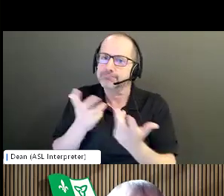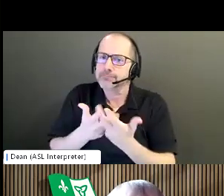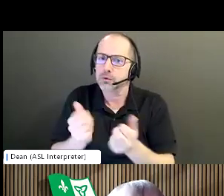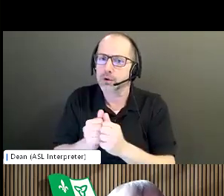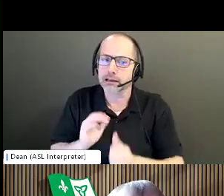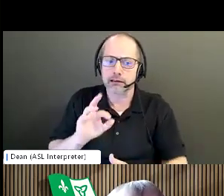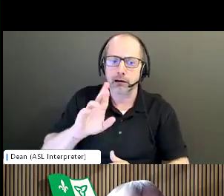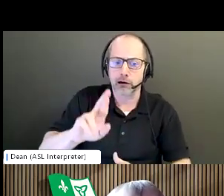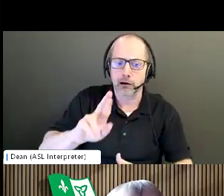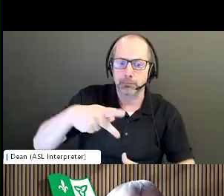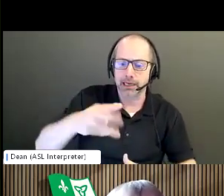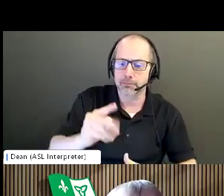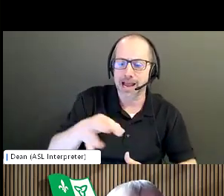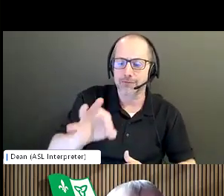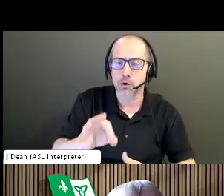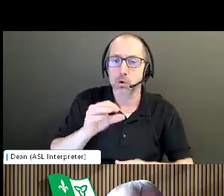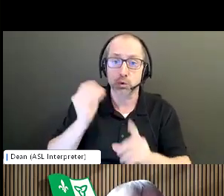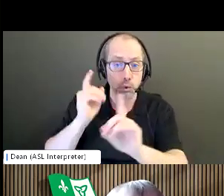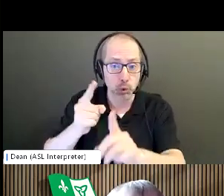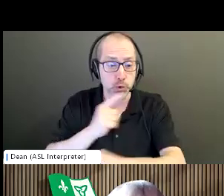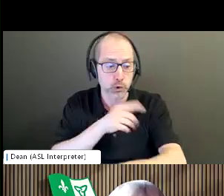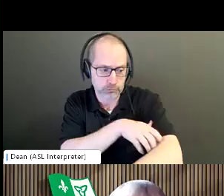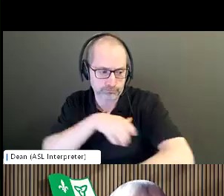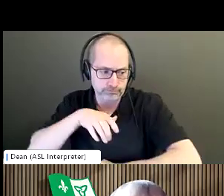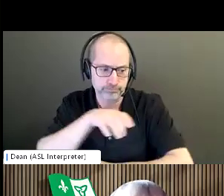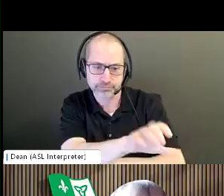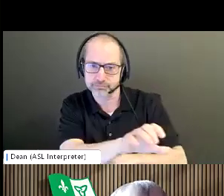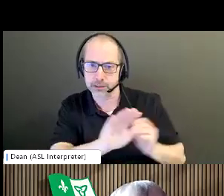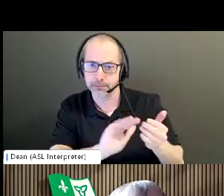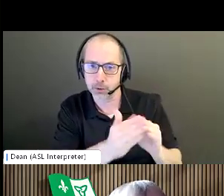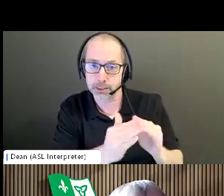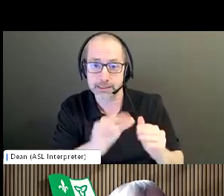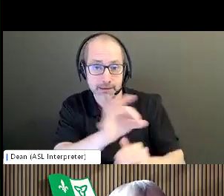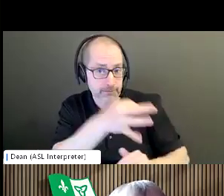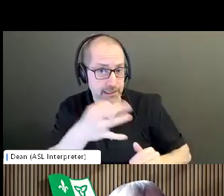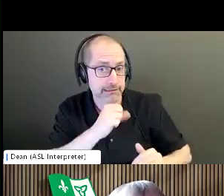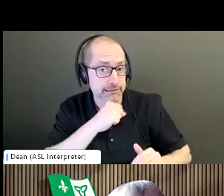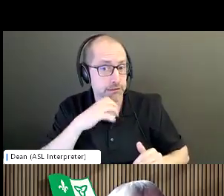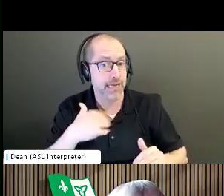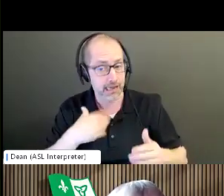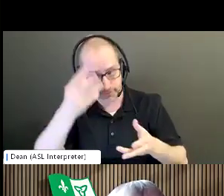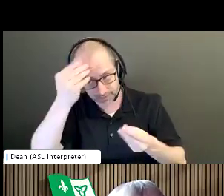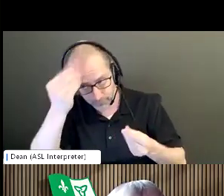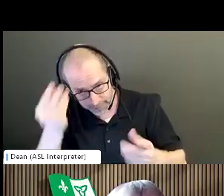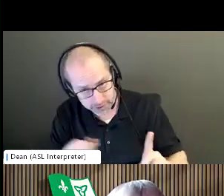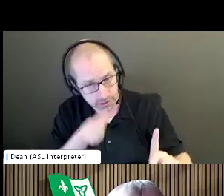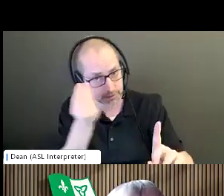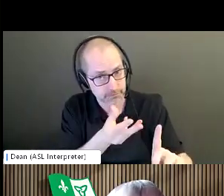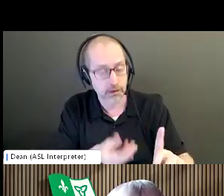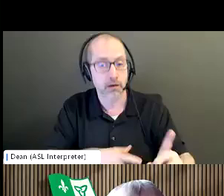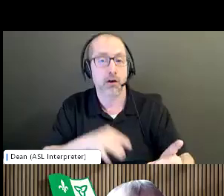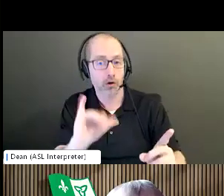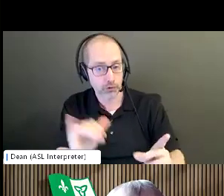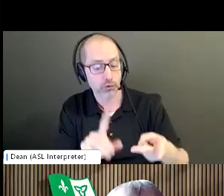empower communities, ensure that Francophone seniors are not only informed, but also supported